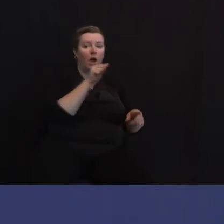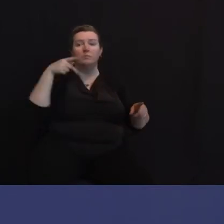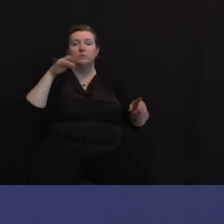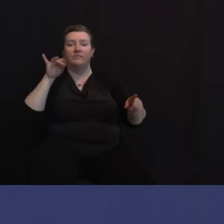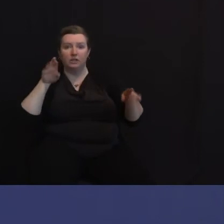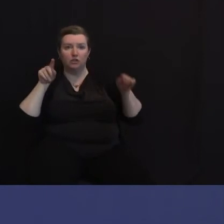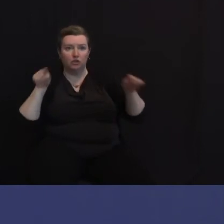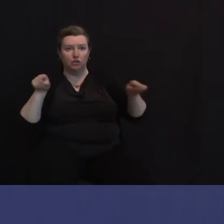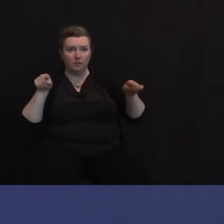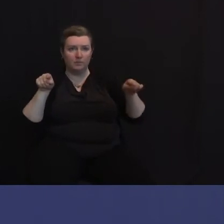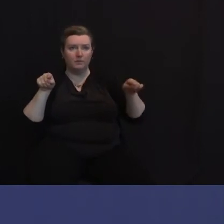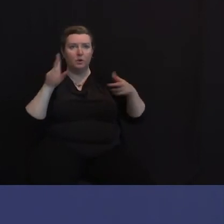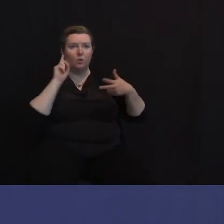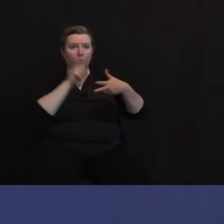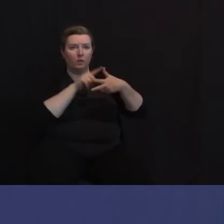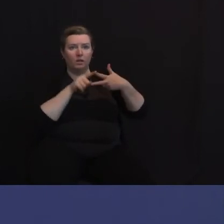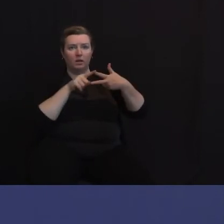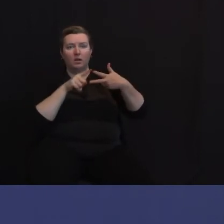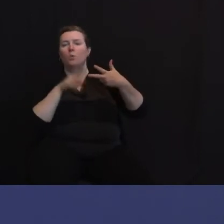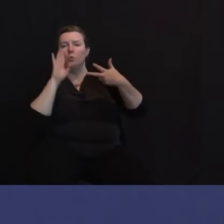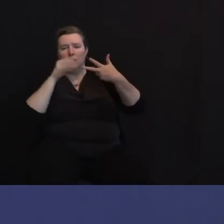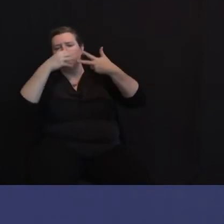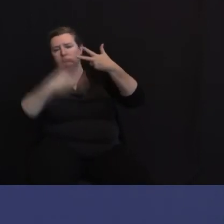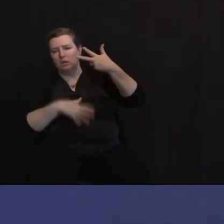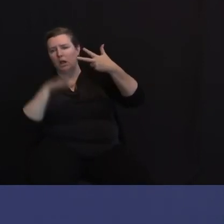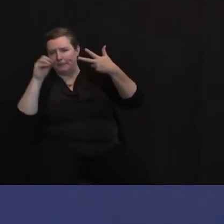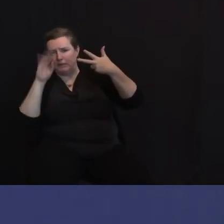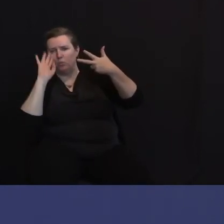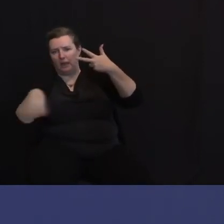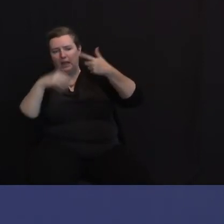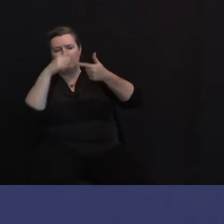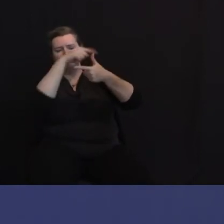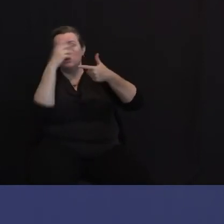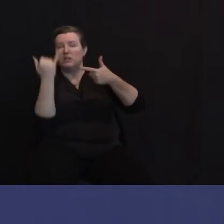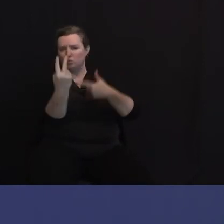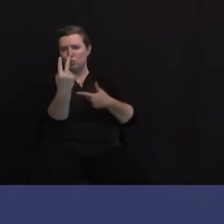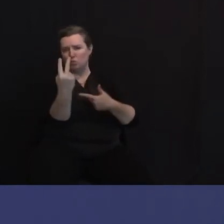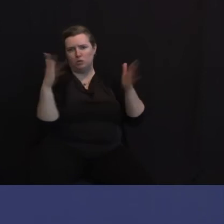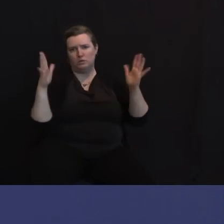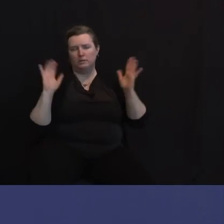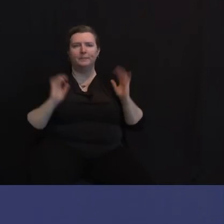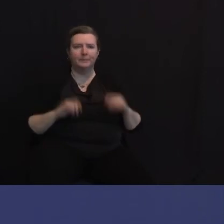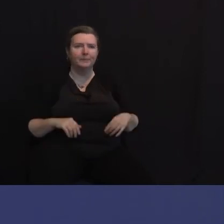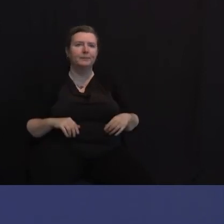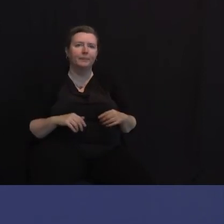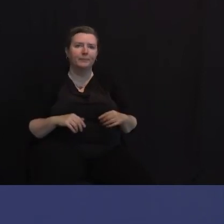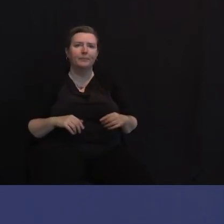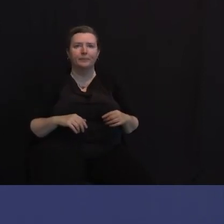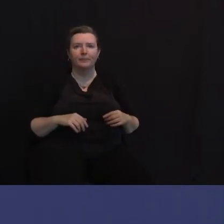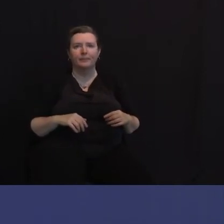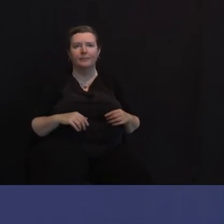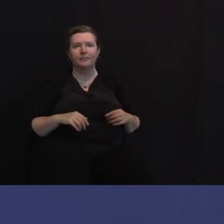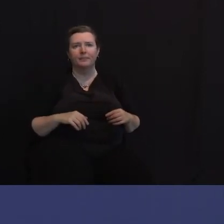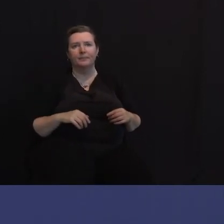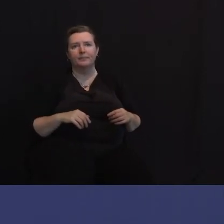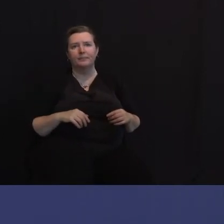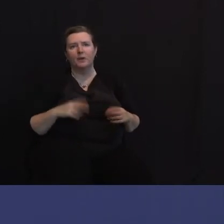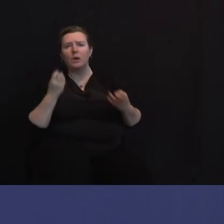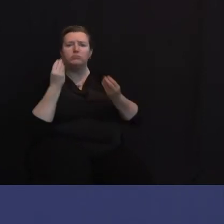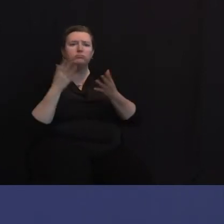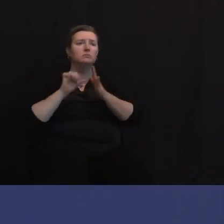like. And this is a big point Eddie makes, and Judy had made it earlier, just really underscore this.